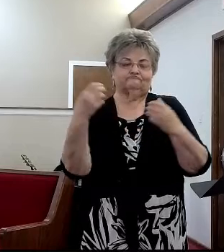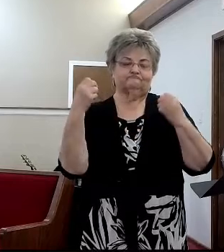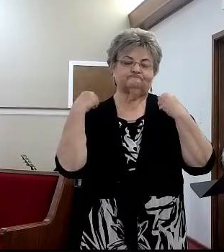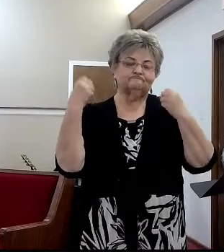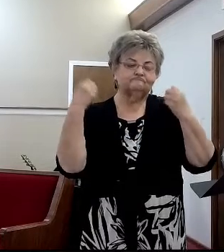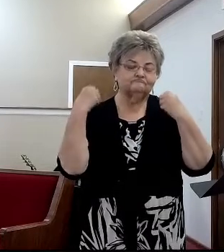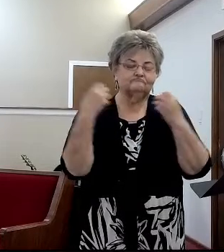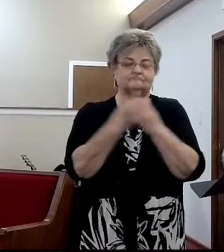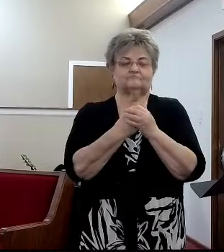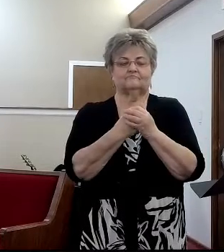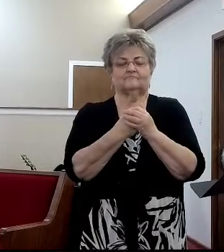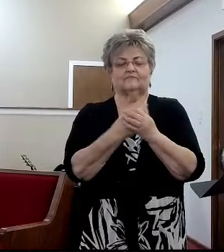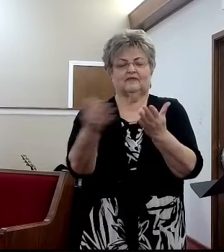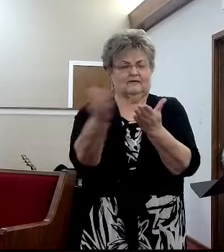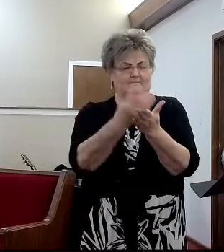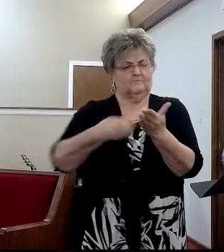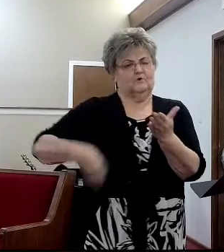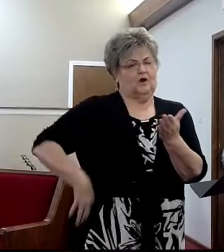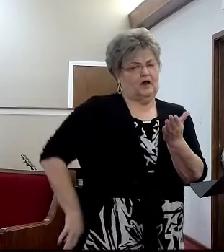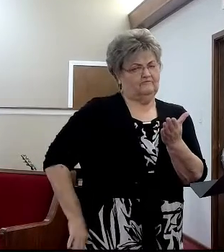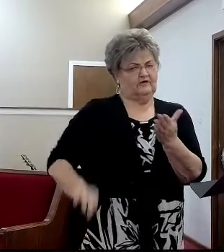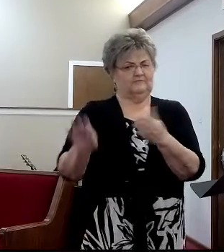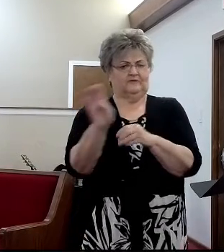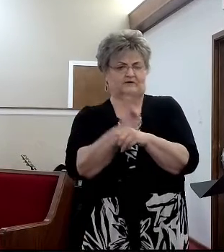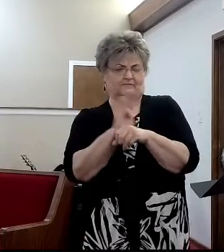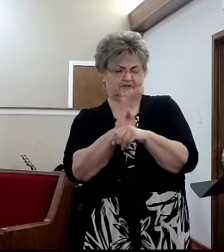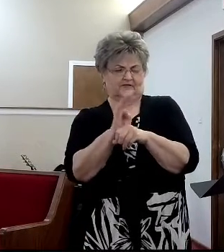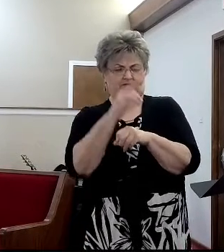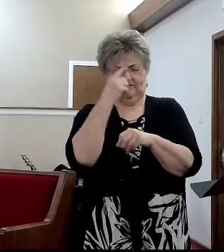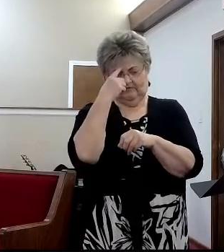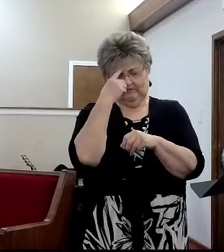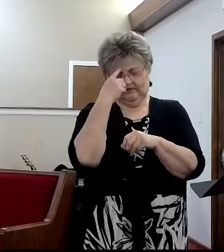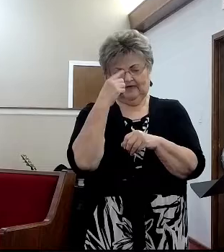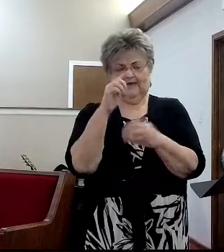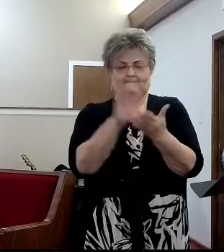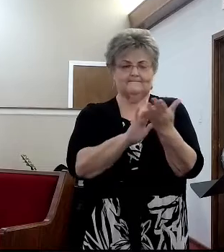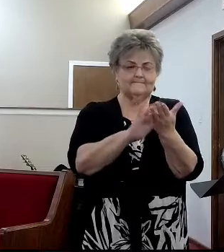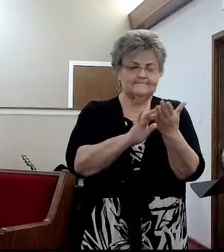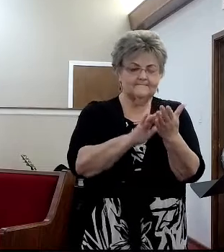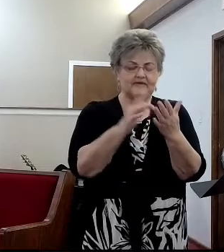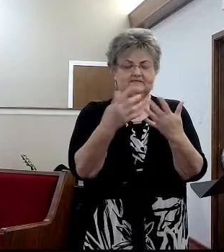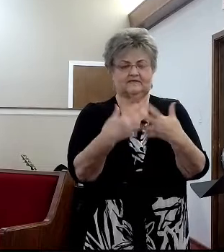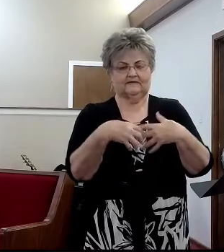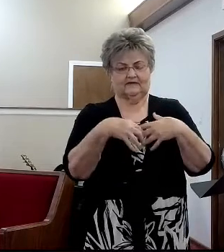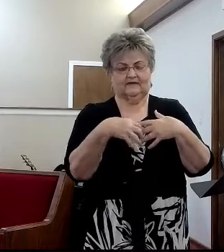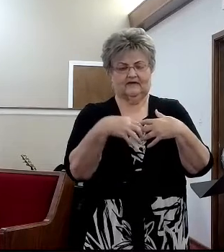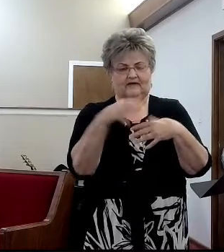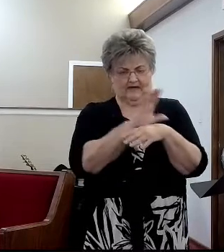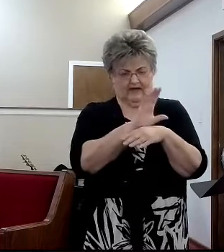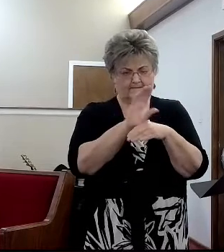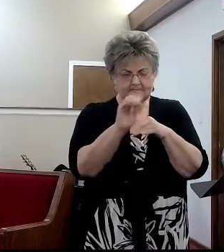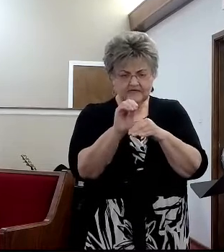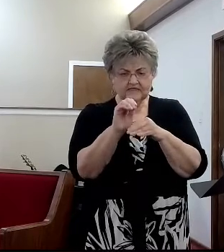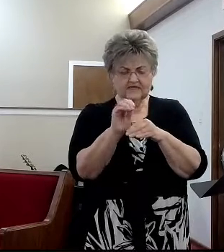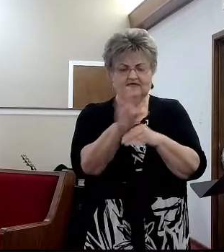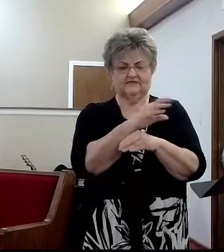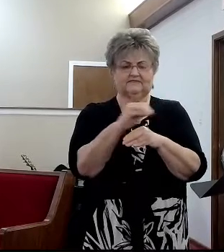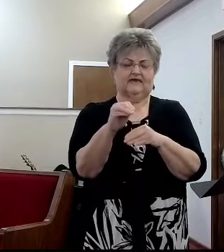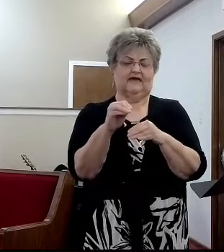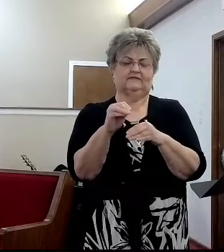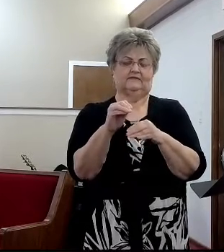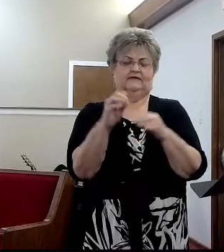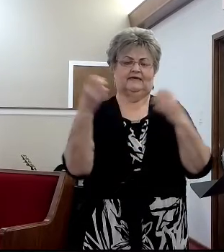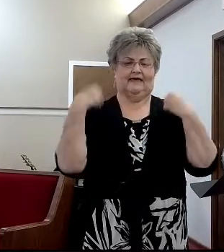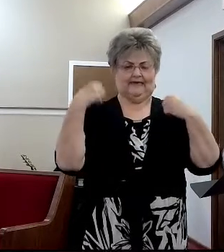They're some of the most profitable companies. I mean, if you look at the pharmaceutical companies and the exercise-related equipment, very profitable